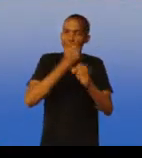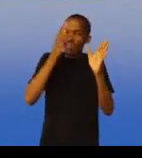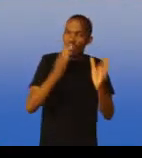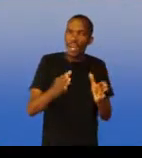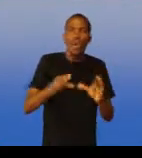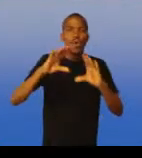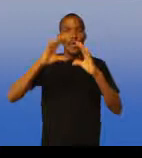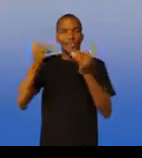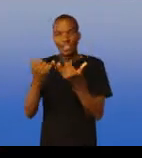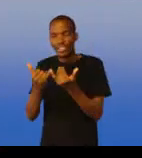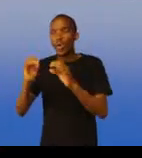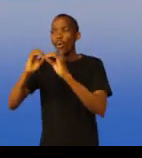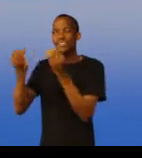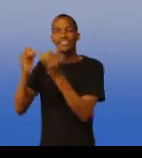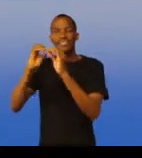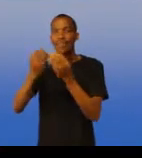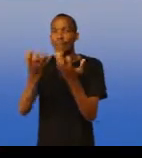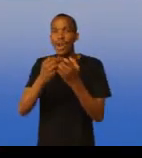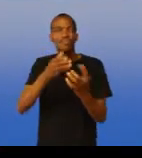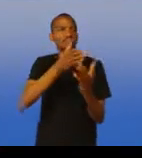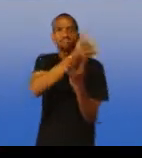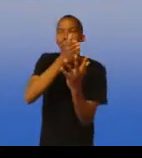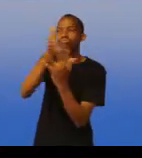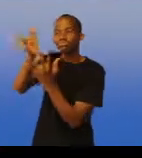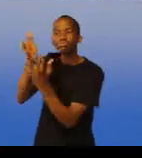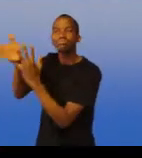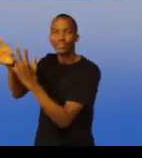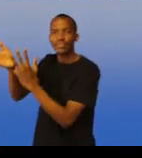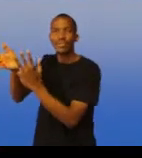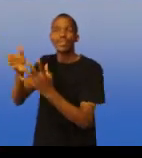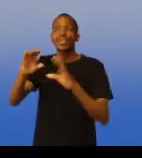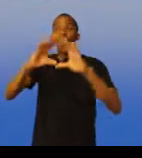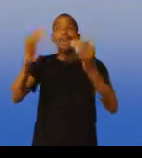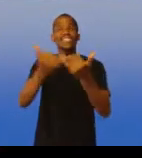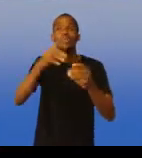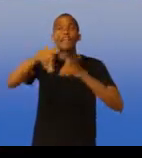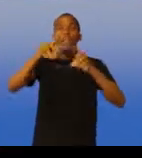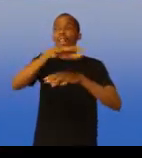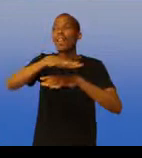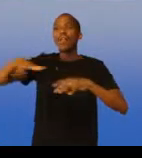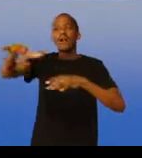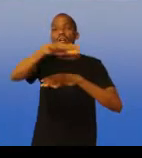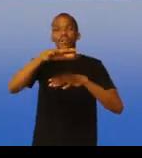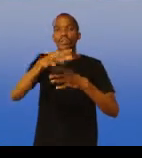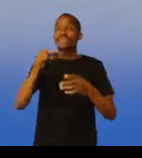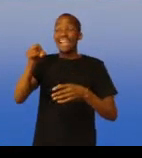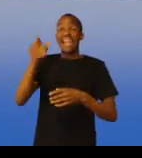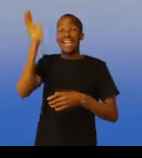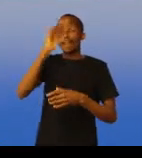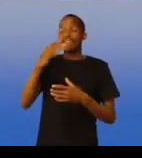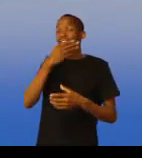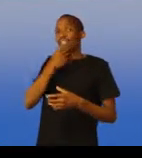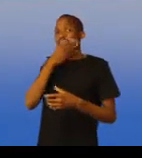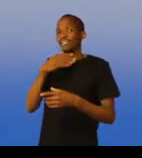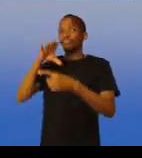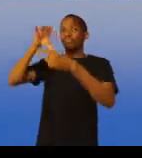community organizations to reach out to the last mile of communities that will never be able to be reached with the